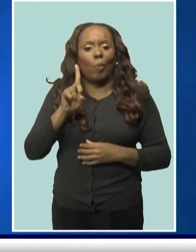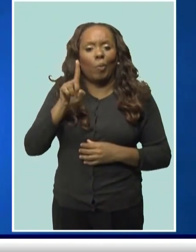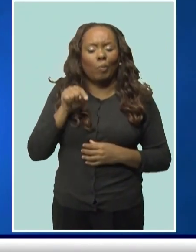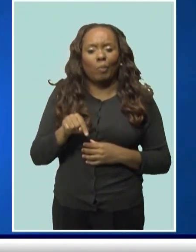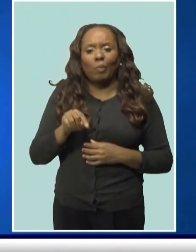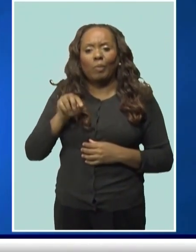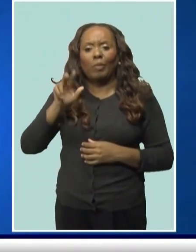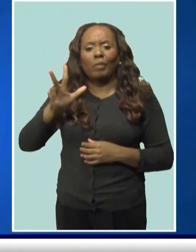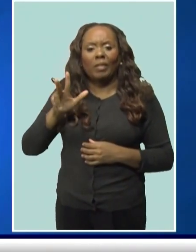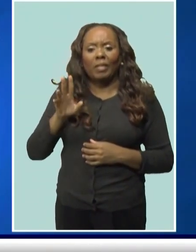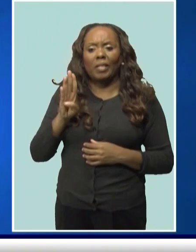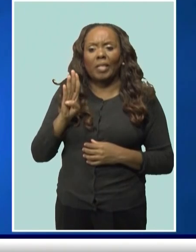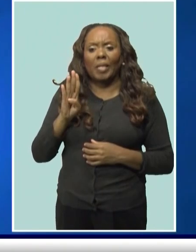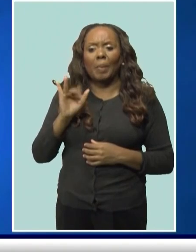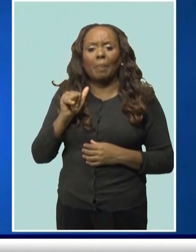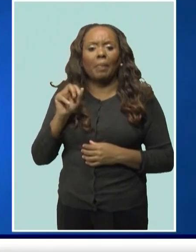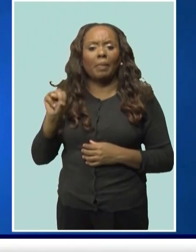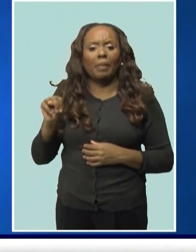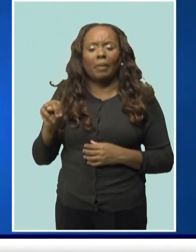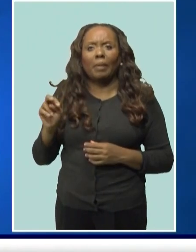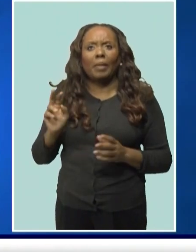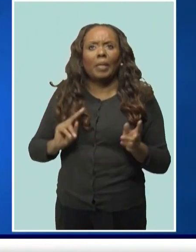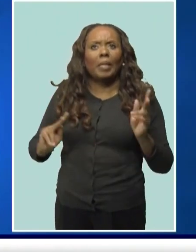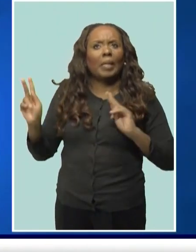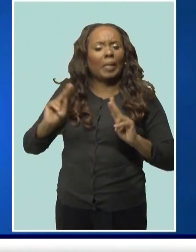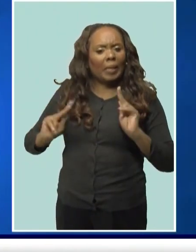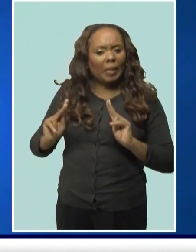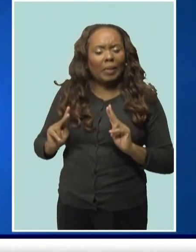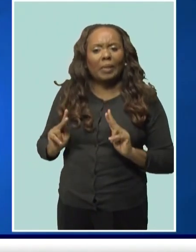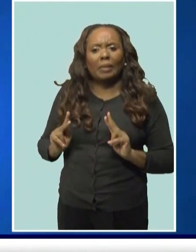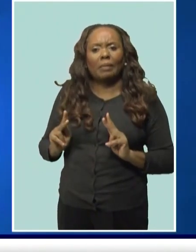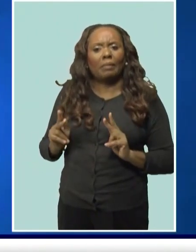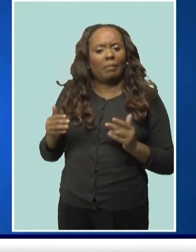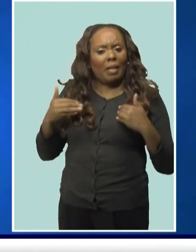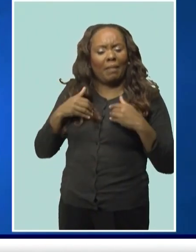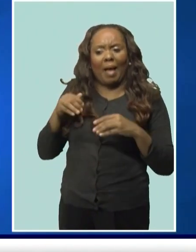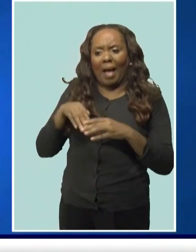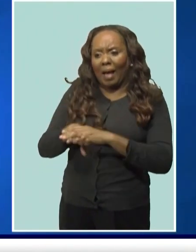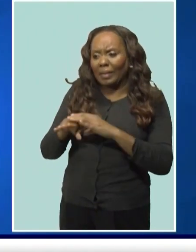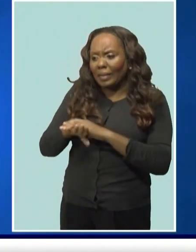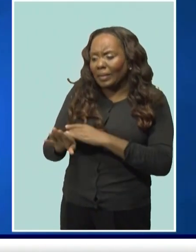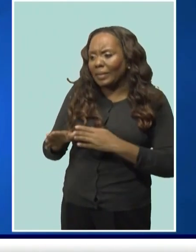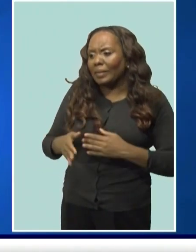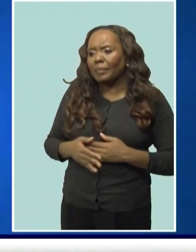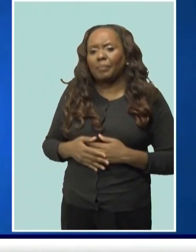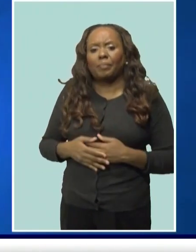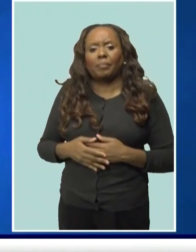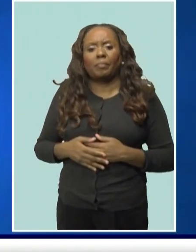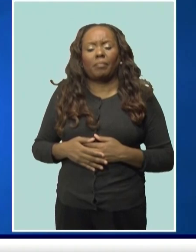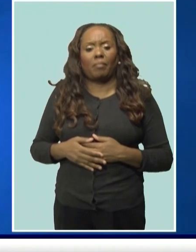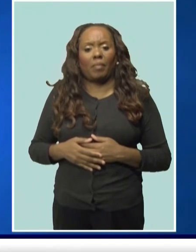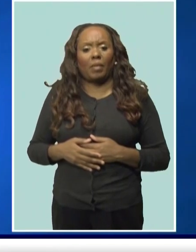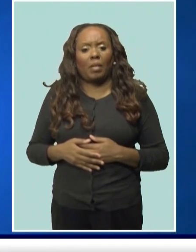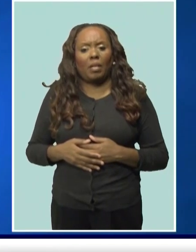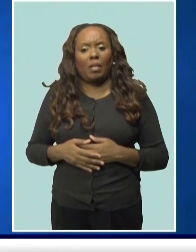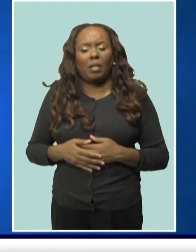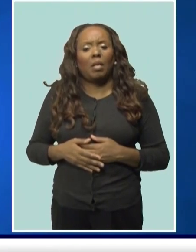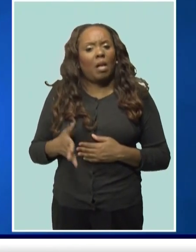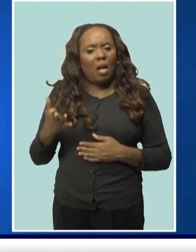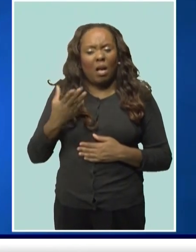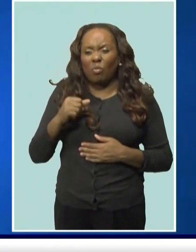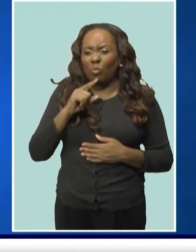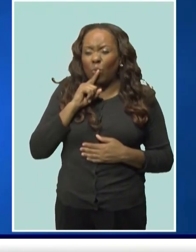billion souls, 1.3 billion, with a combined GDP of approximately US